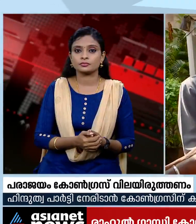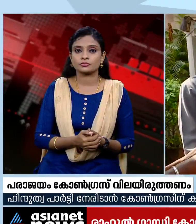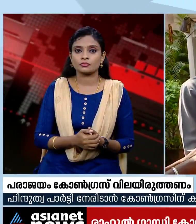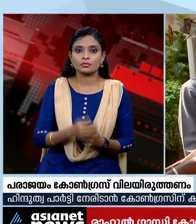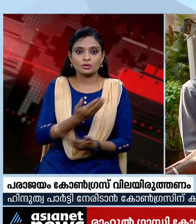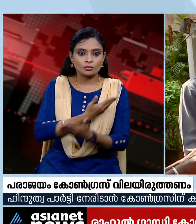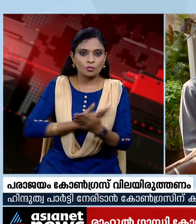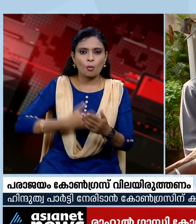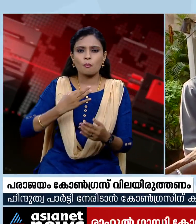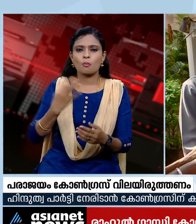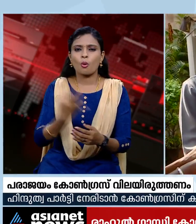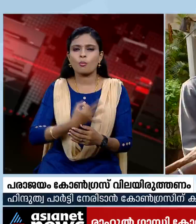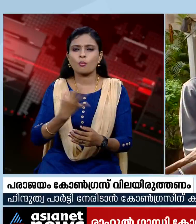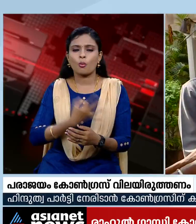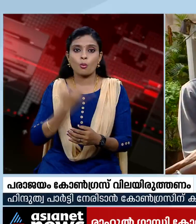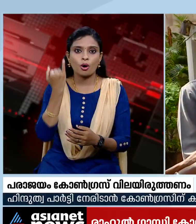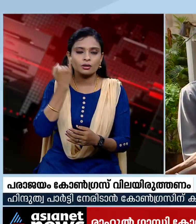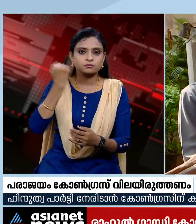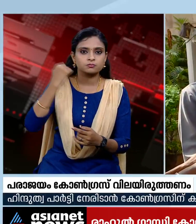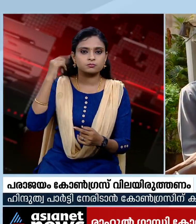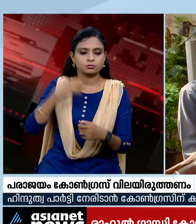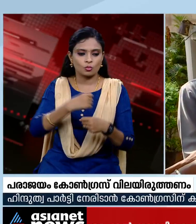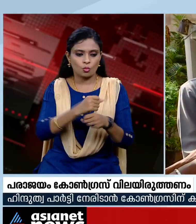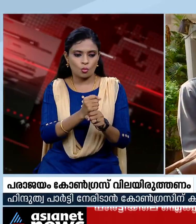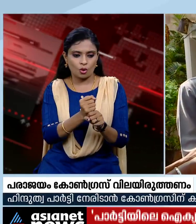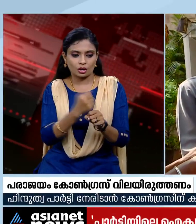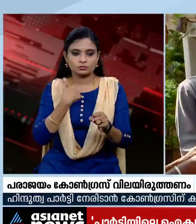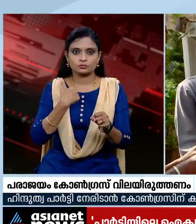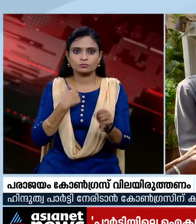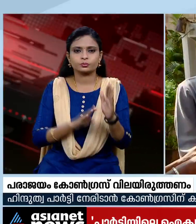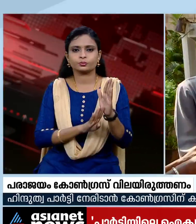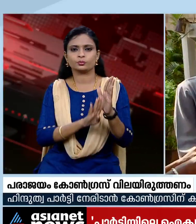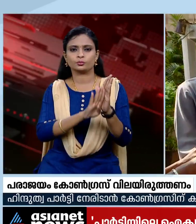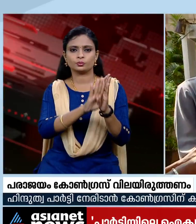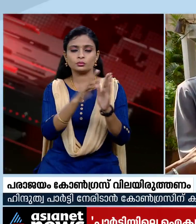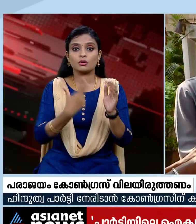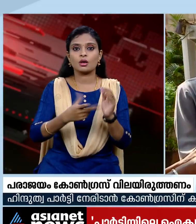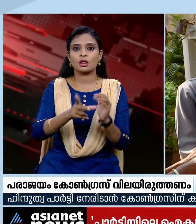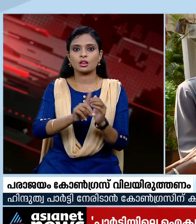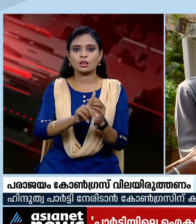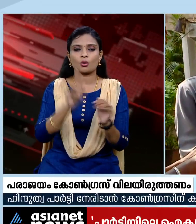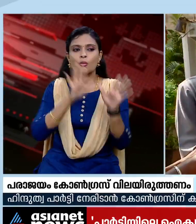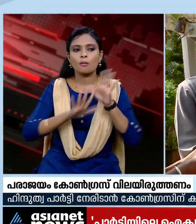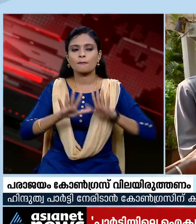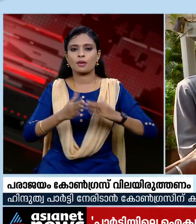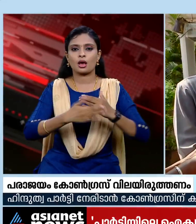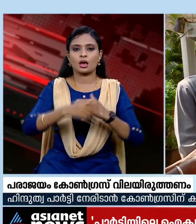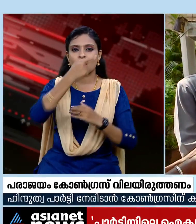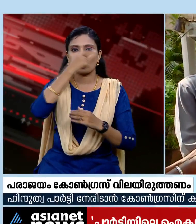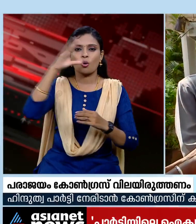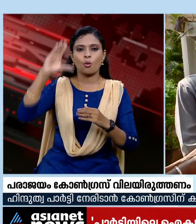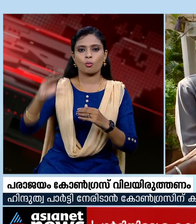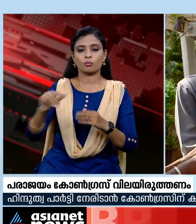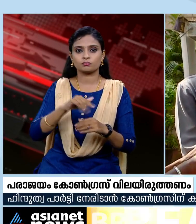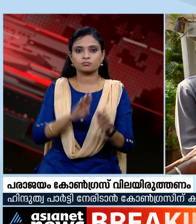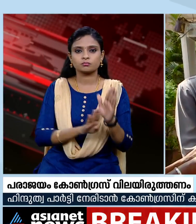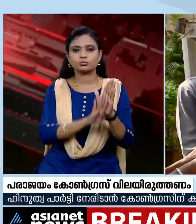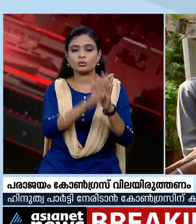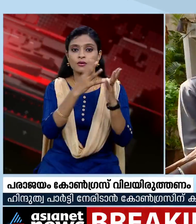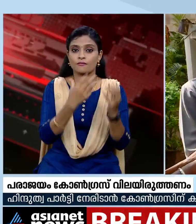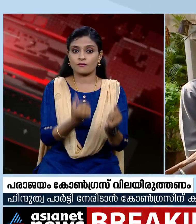fresh initiatives to redouble our efforts to combat this Hindutva offensive and